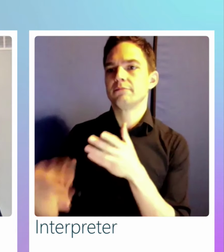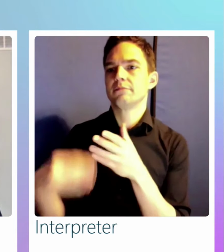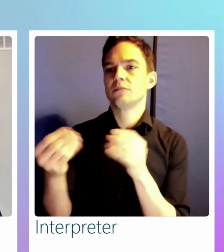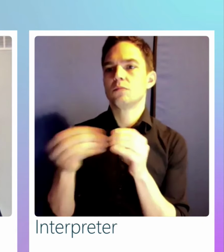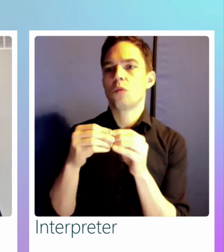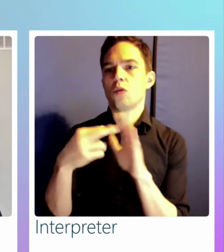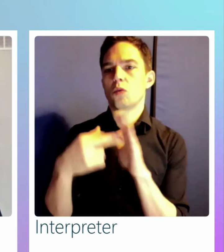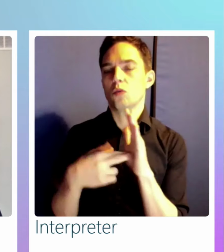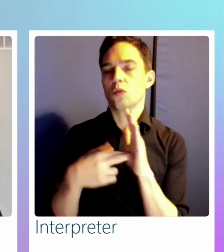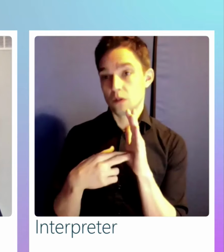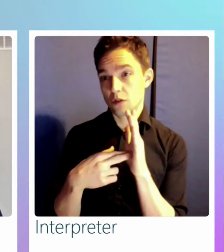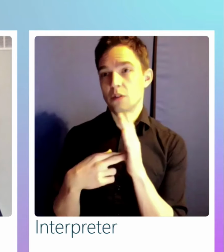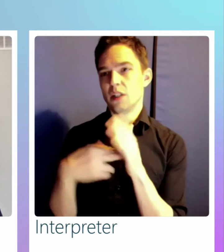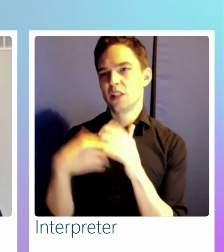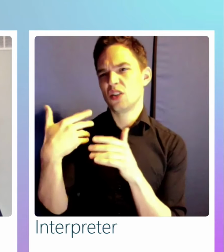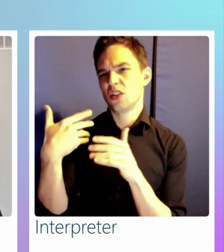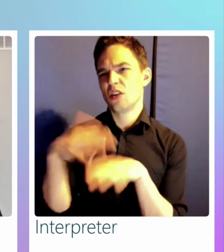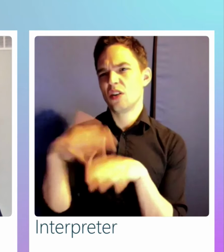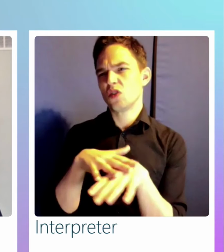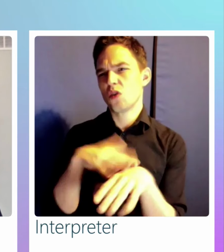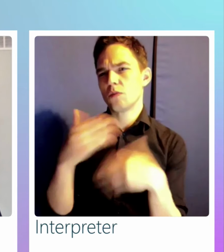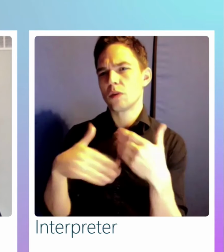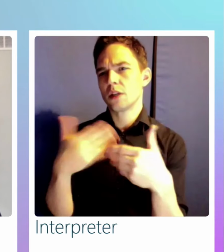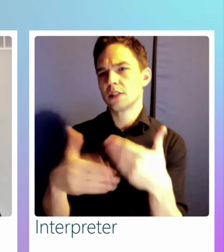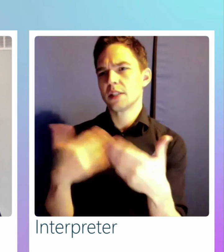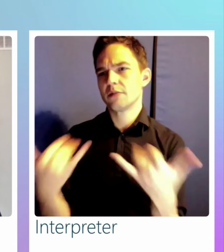of a gradual process at this point.